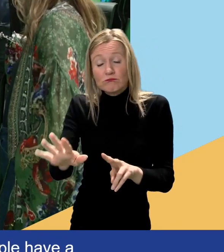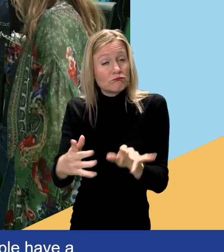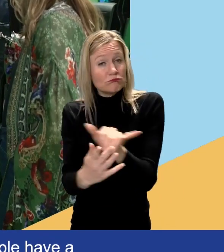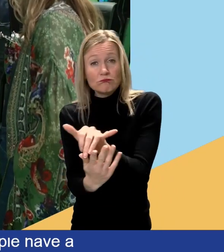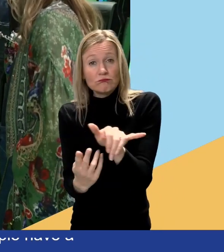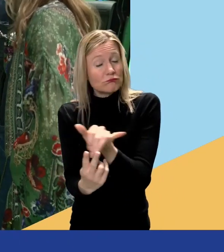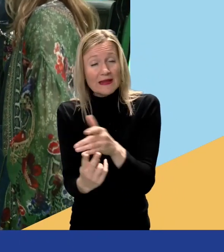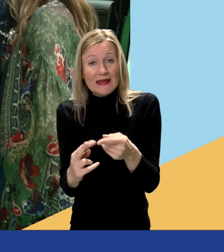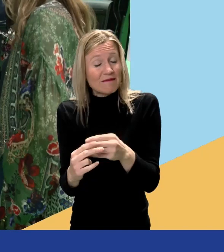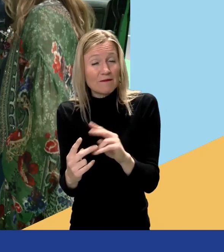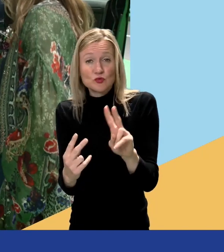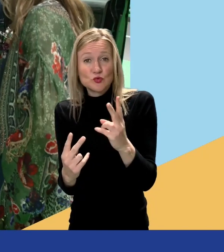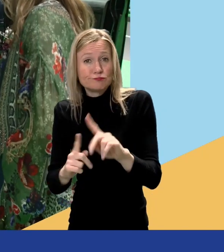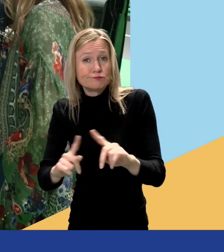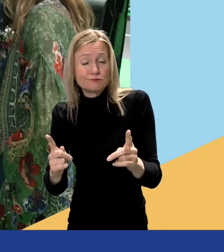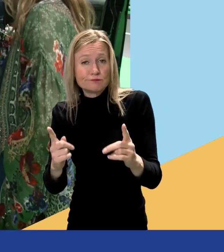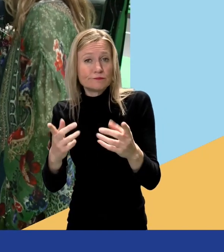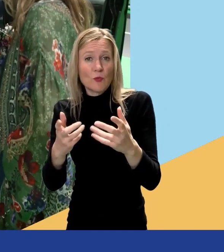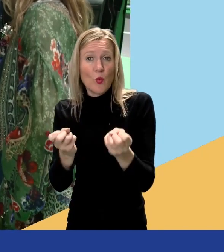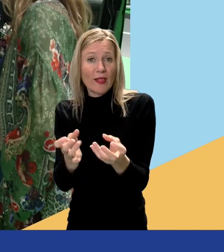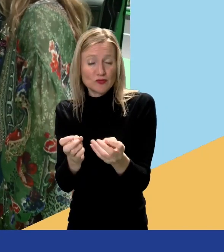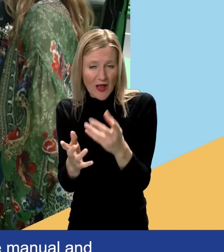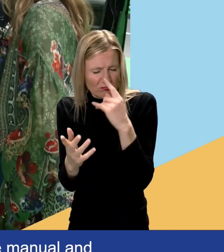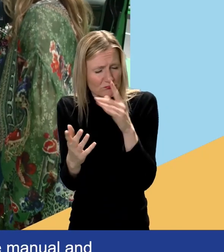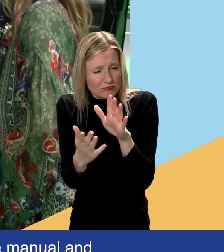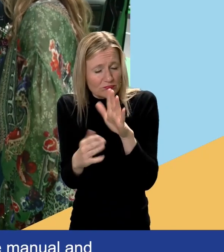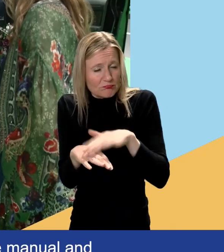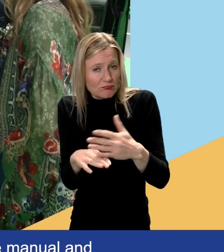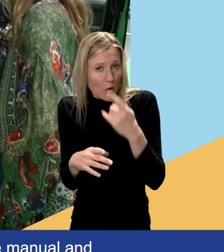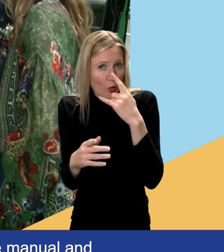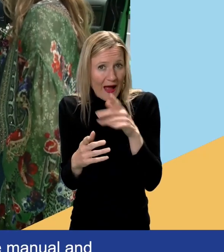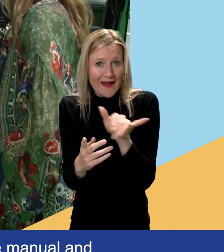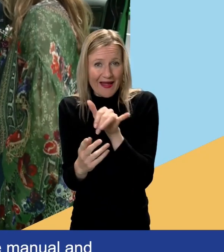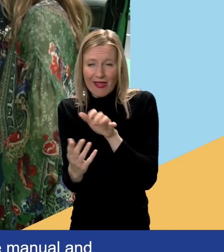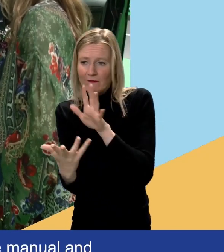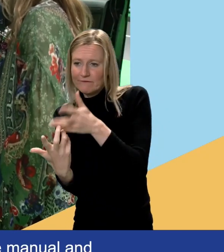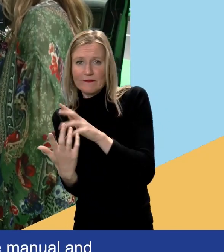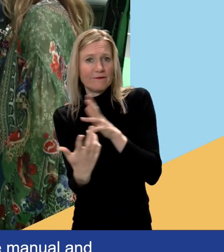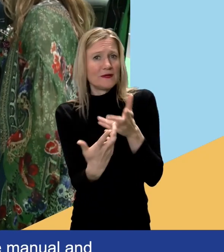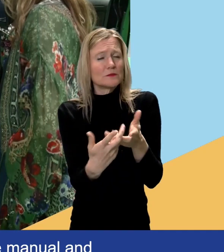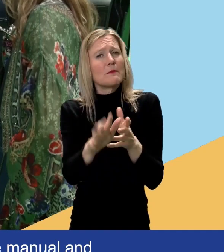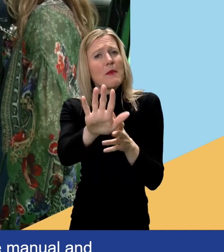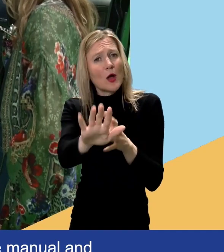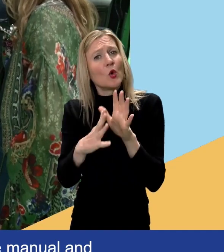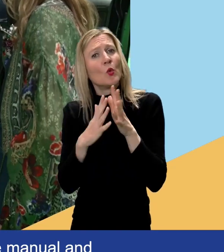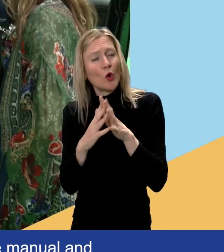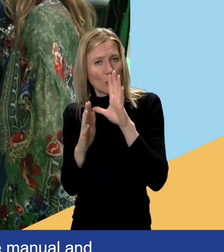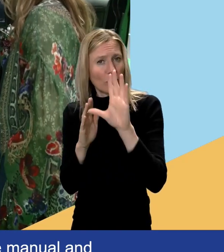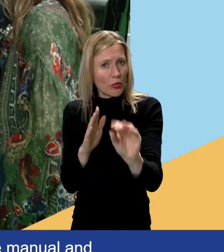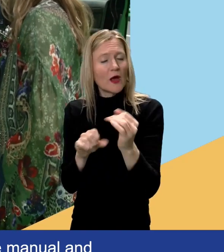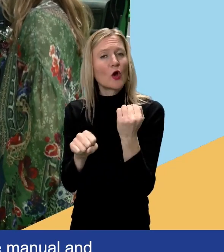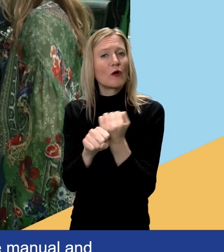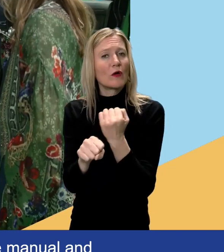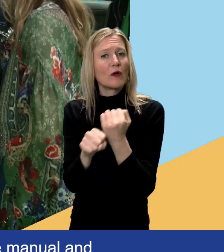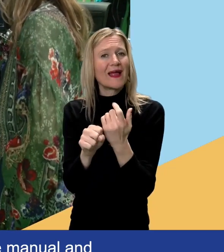if you had two powers, you could have pins fitted on both, usually to work with one system. Right, okay, so that would work. Yeah, it's worth discussing it with one of the installers or the converters just